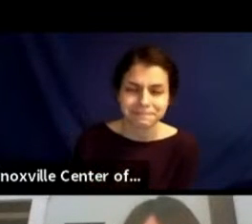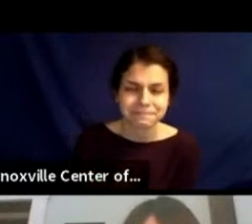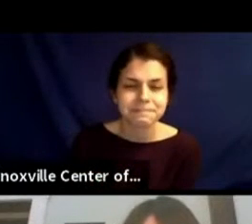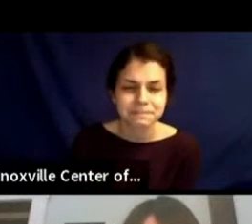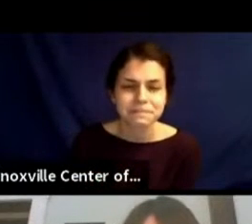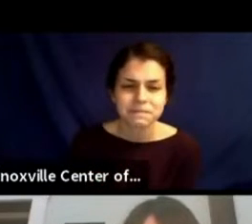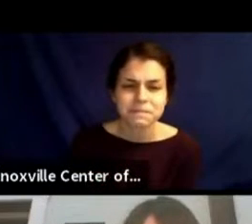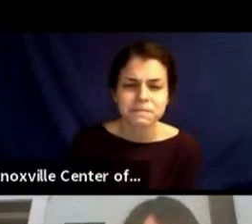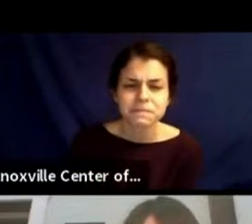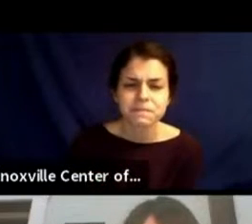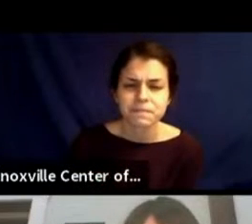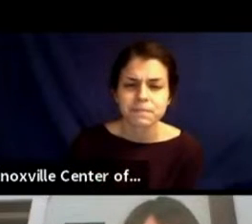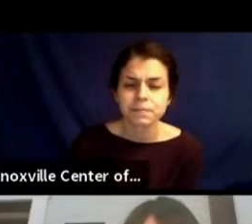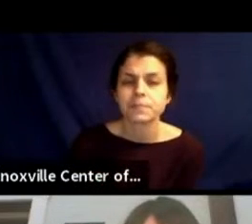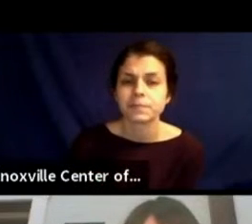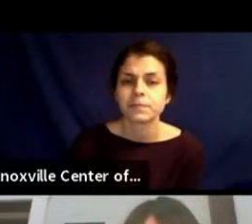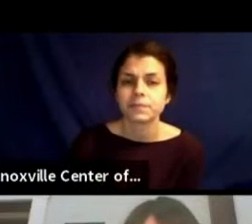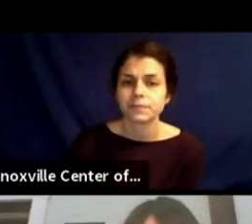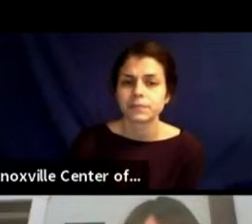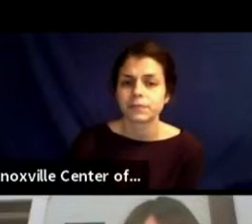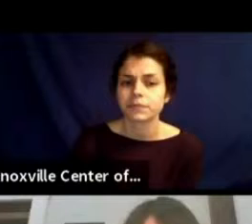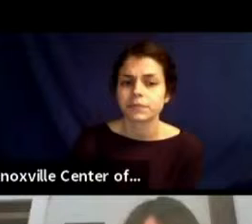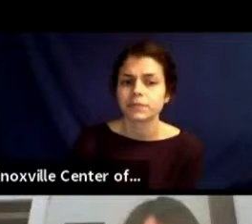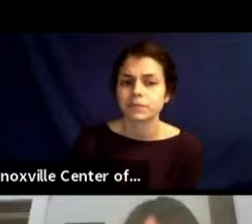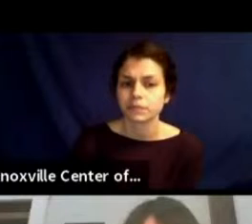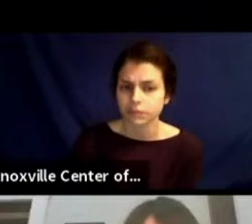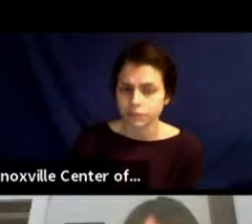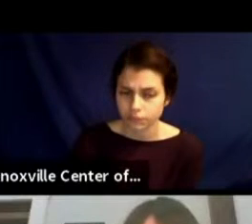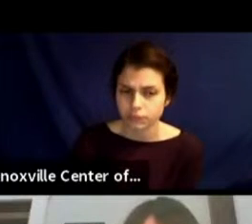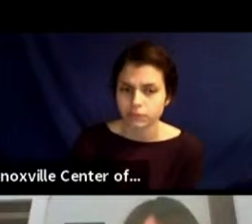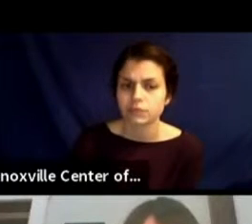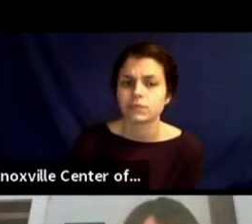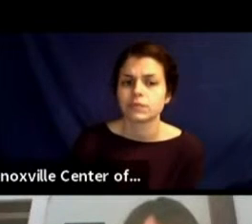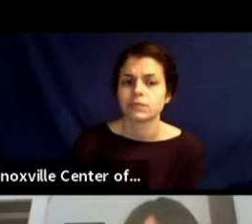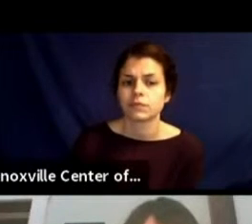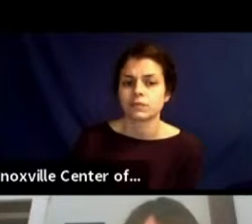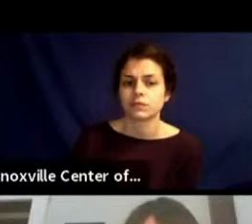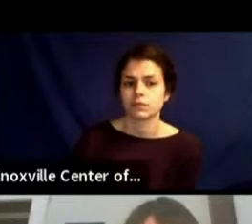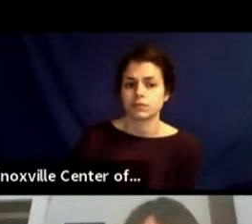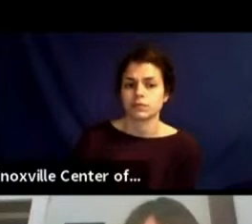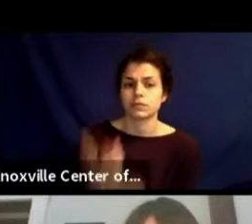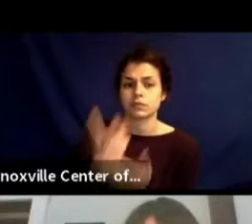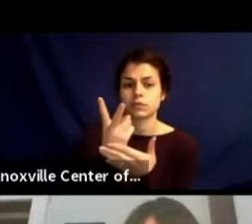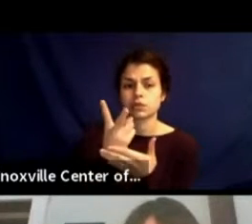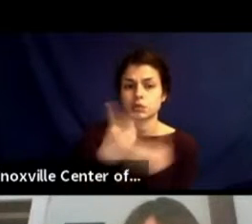So 2 weeks from the sunset would be January 6th.